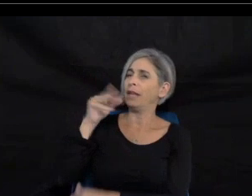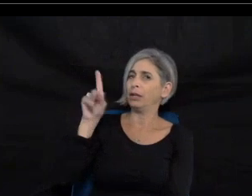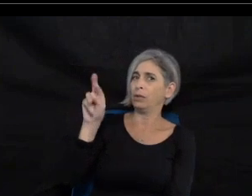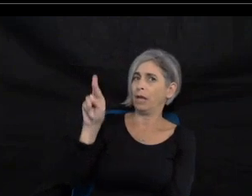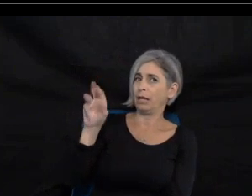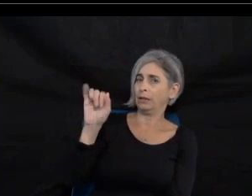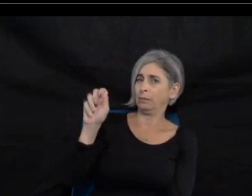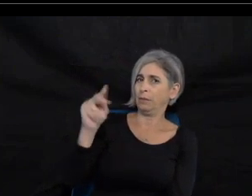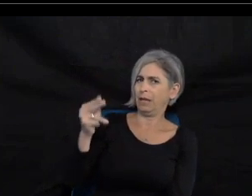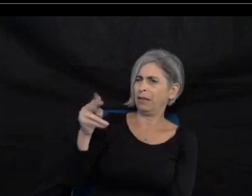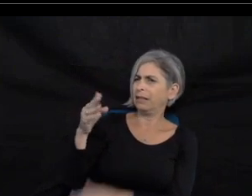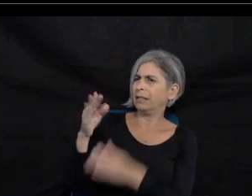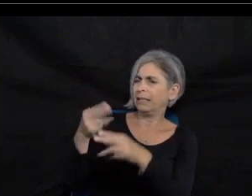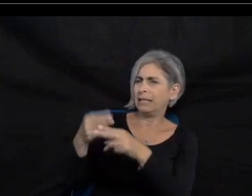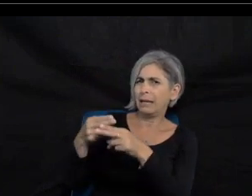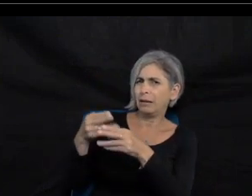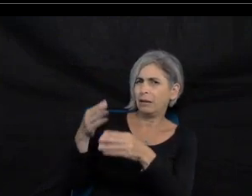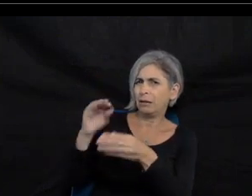get that street again?